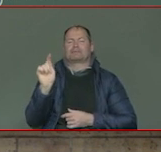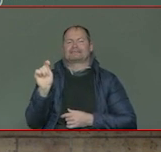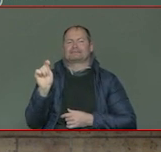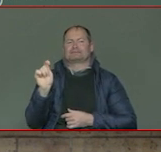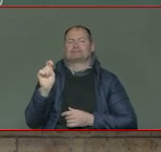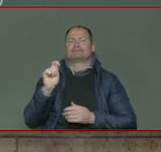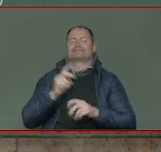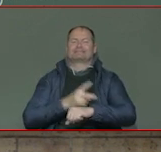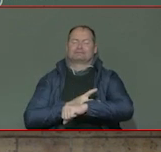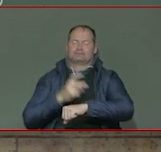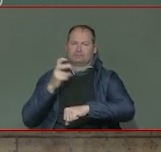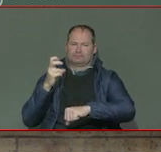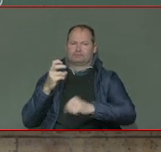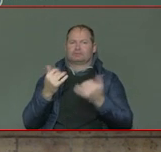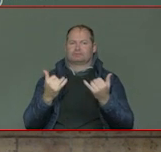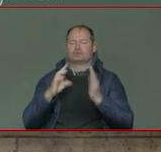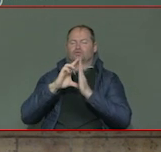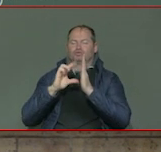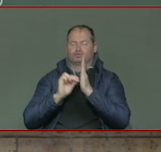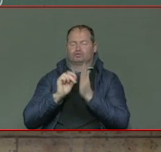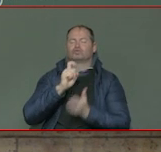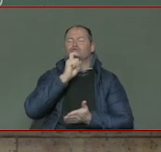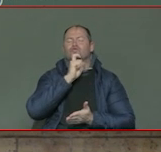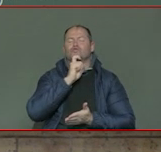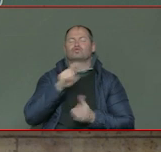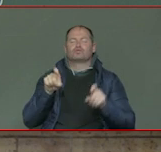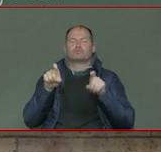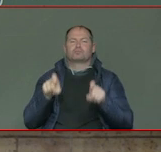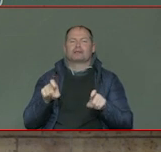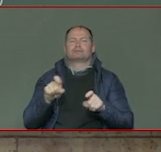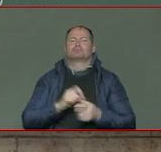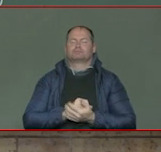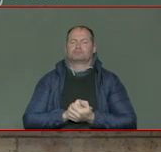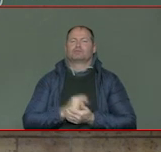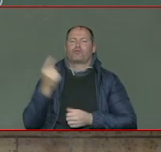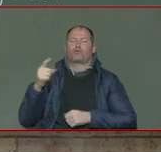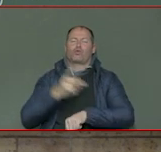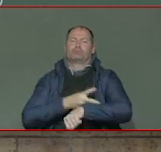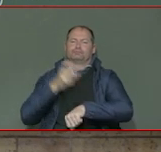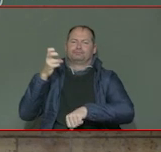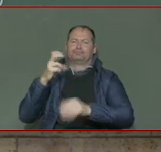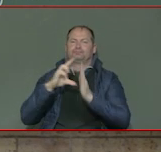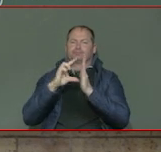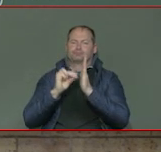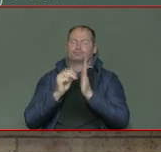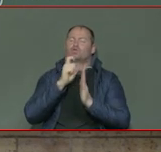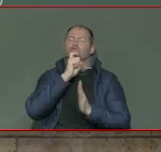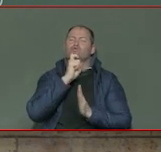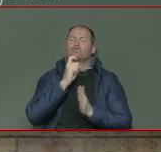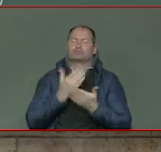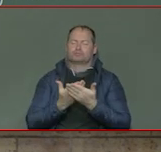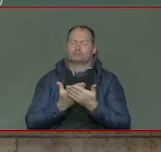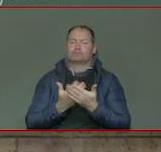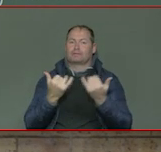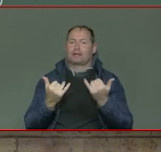expression. That is the notation that needs to be used. Are you happy with that? Now we're going to use the same rule, and